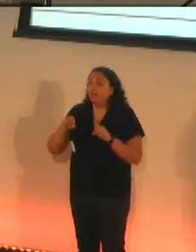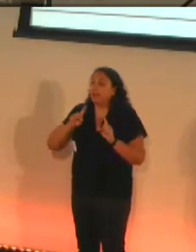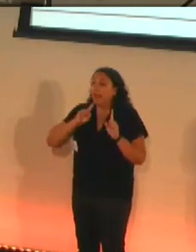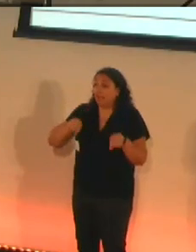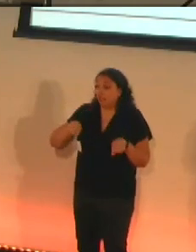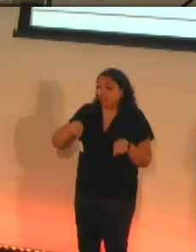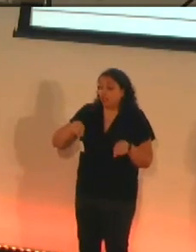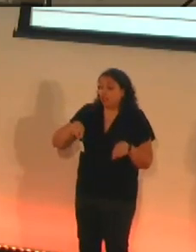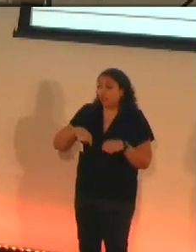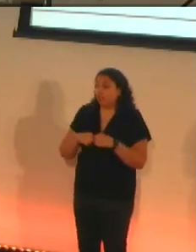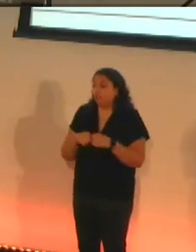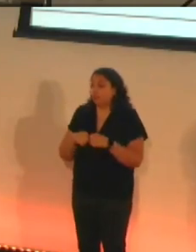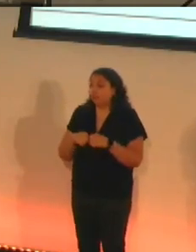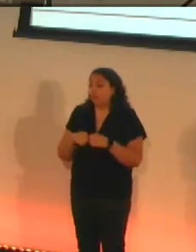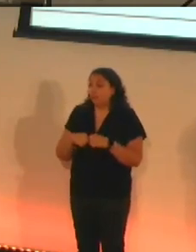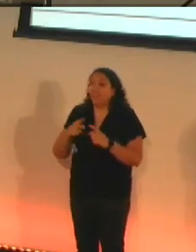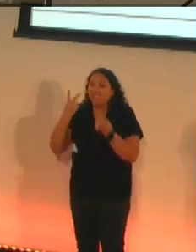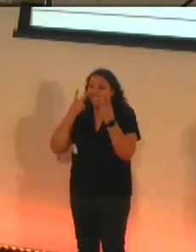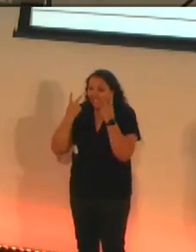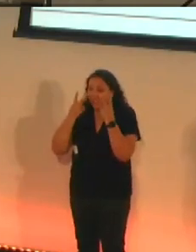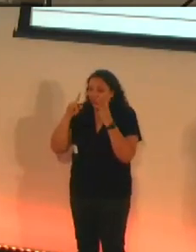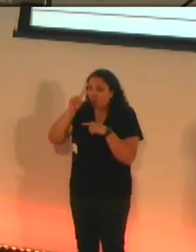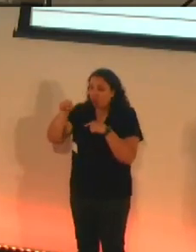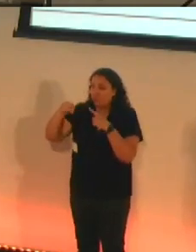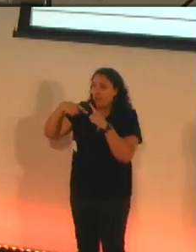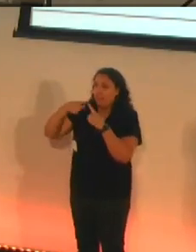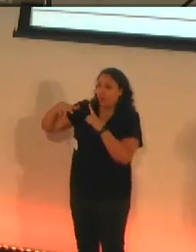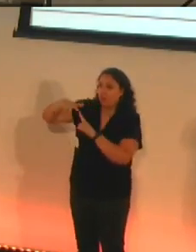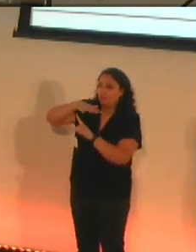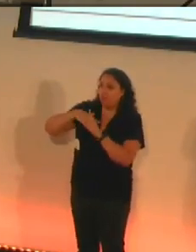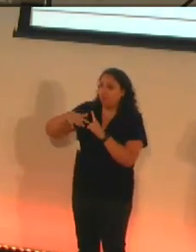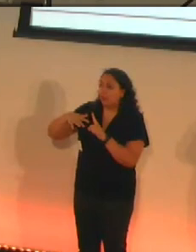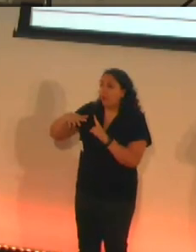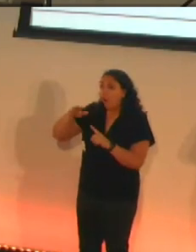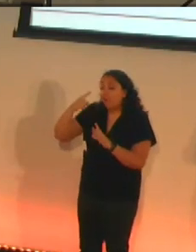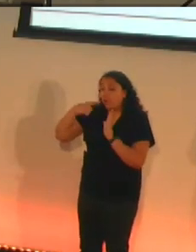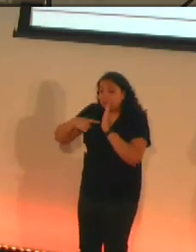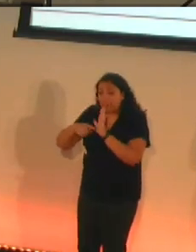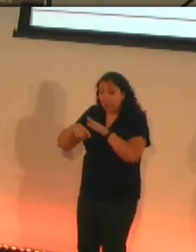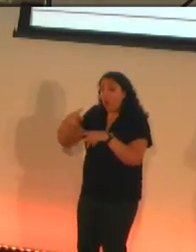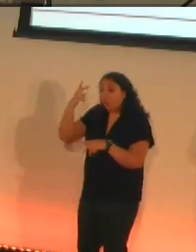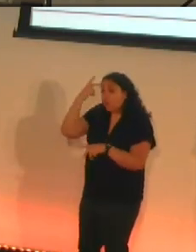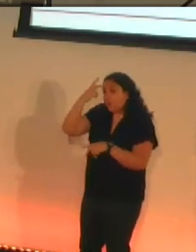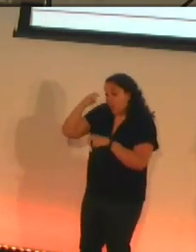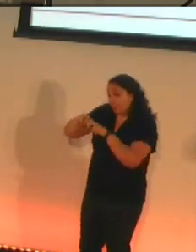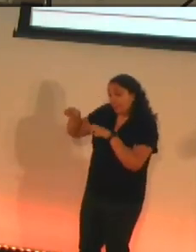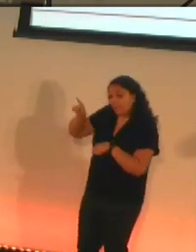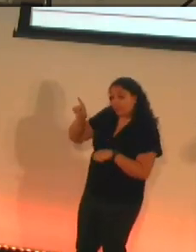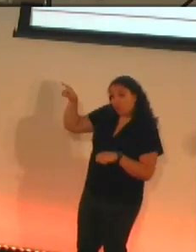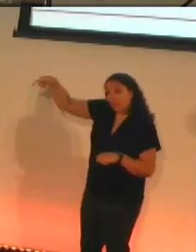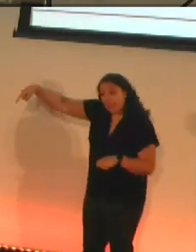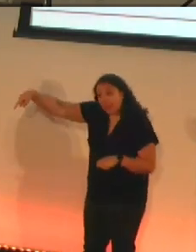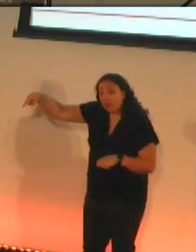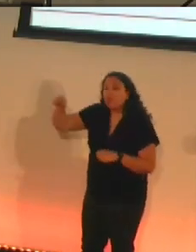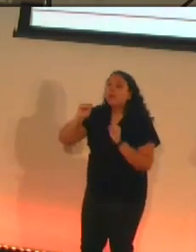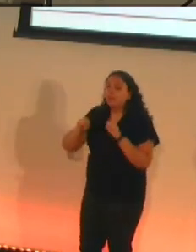had asked them, like visual questions about the space, such as, "The park bench is over there." They could also ask clarifying questions